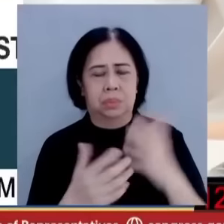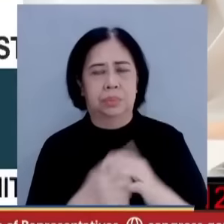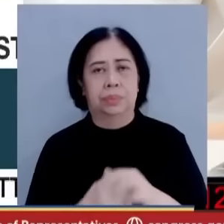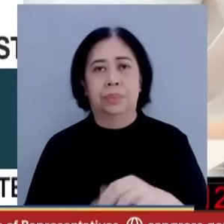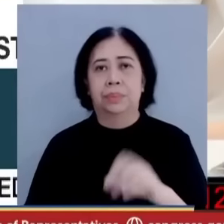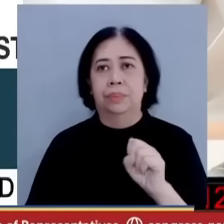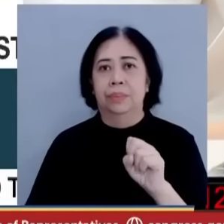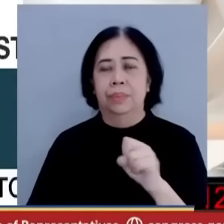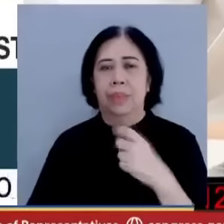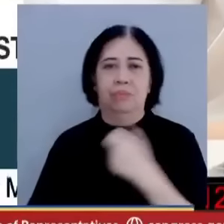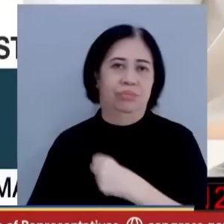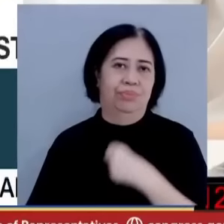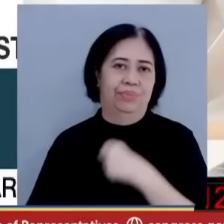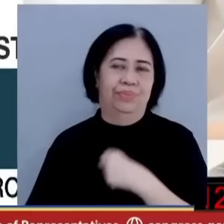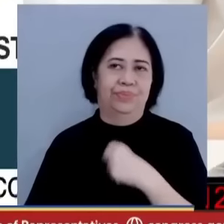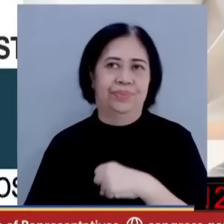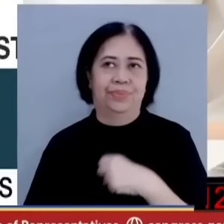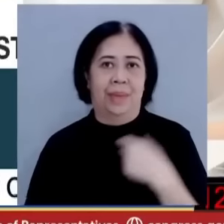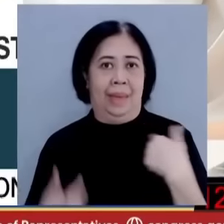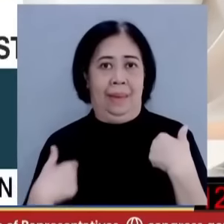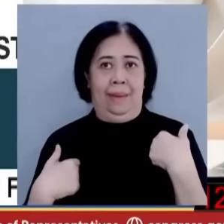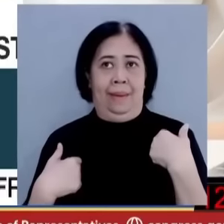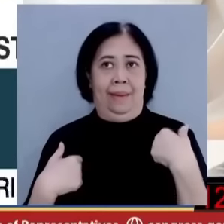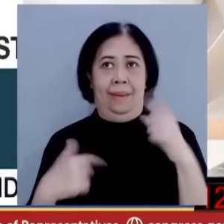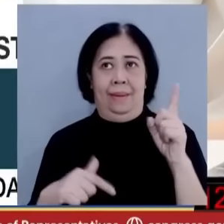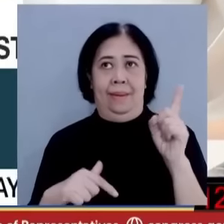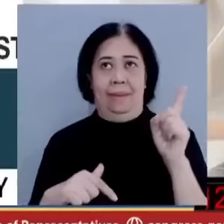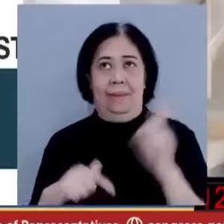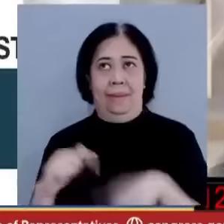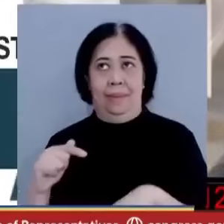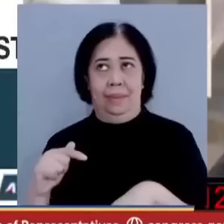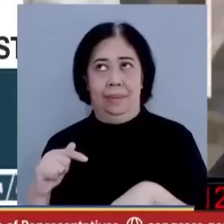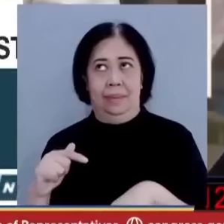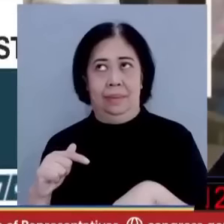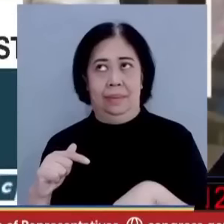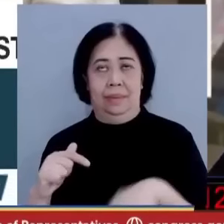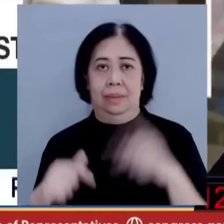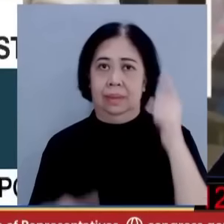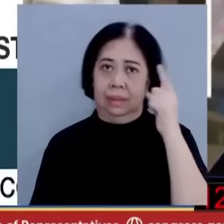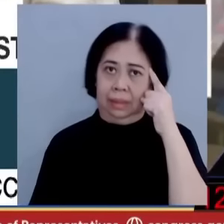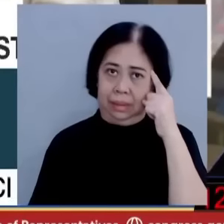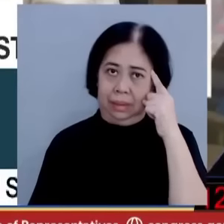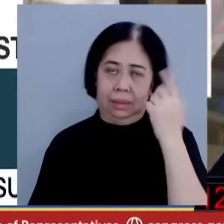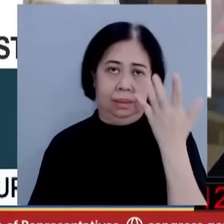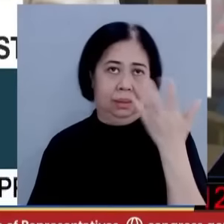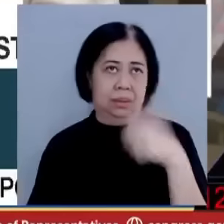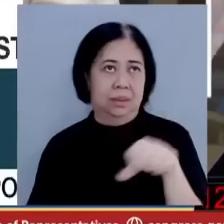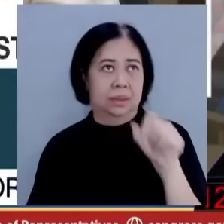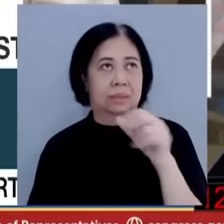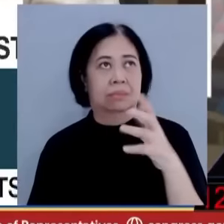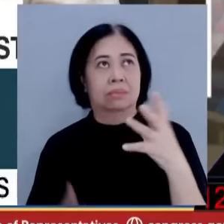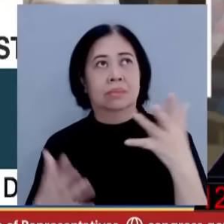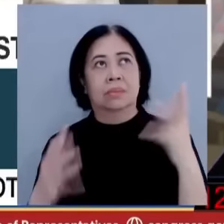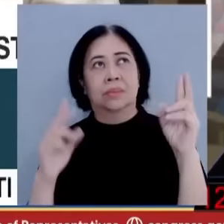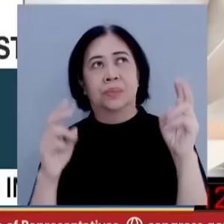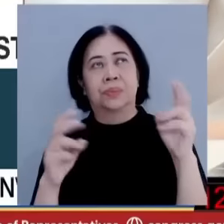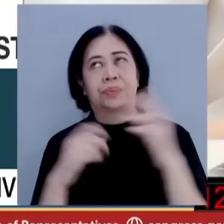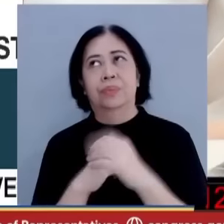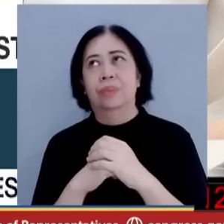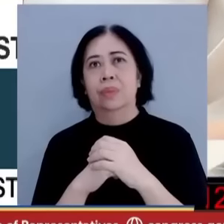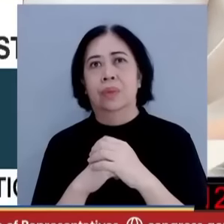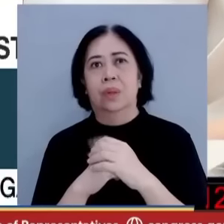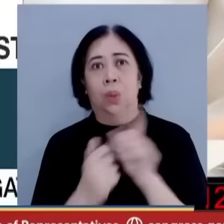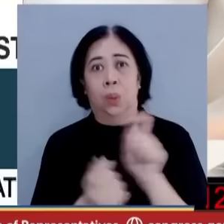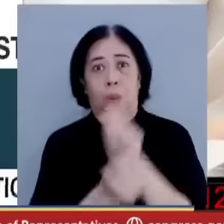to say I can't think of any with this definitive